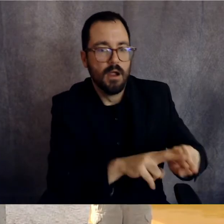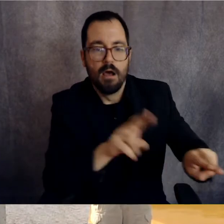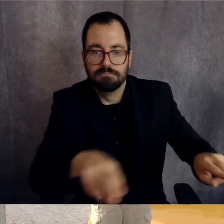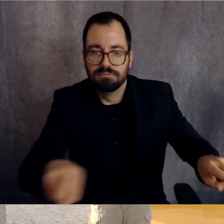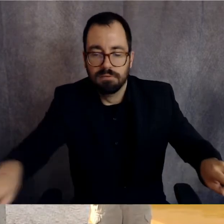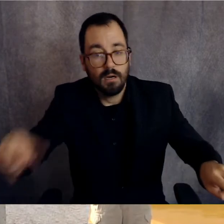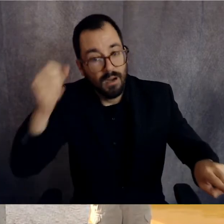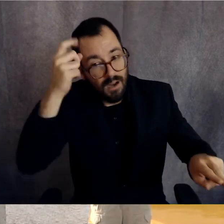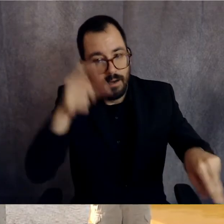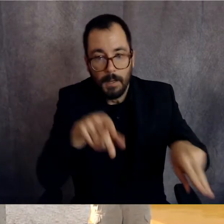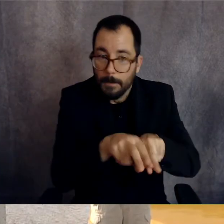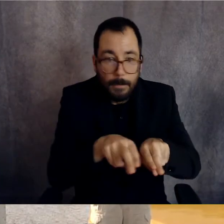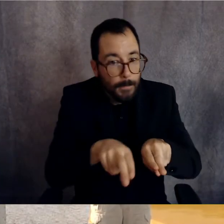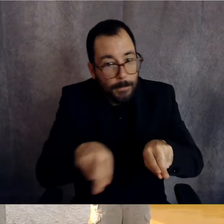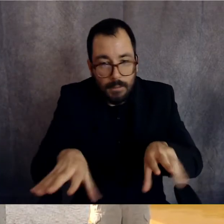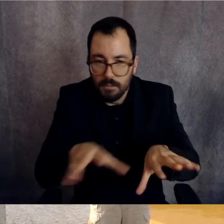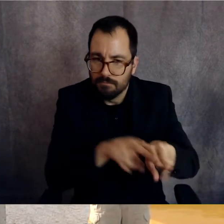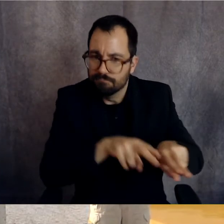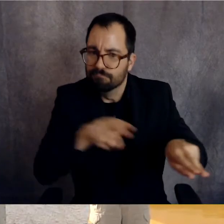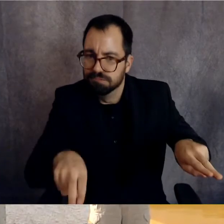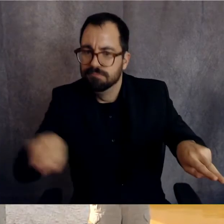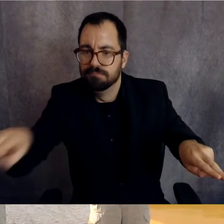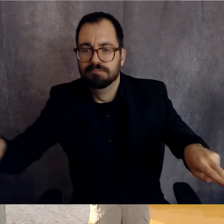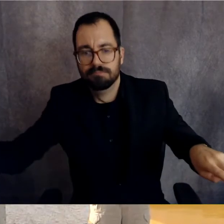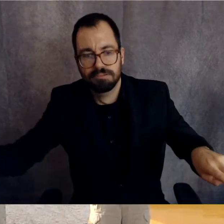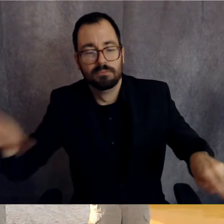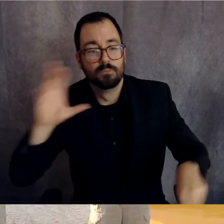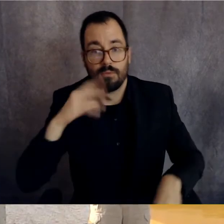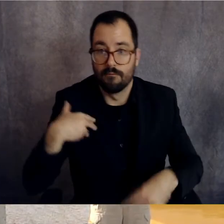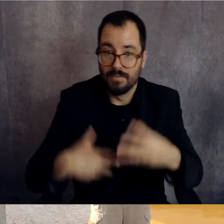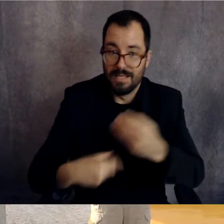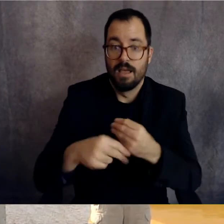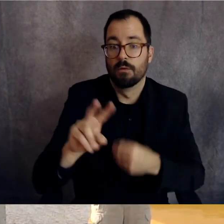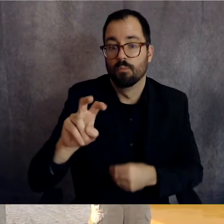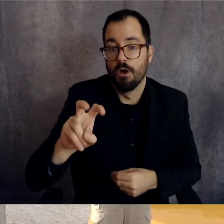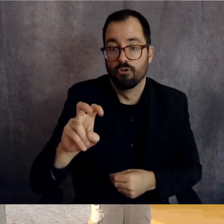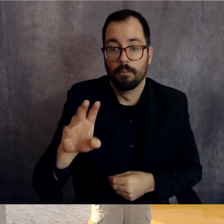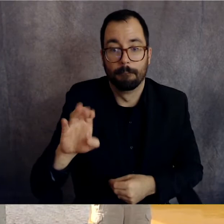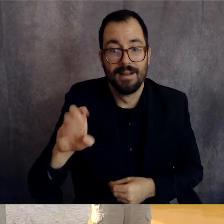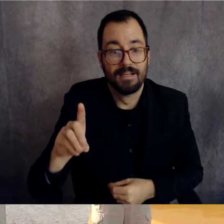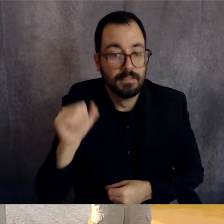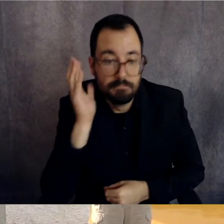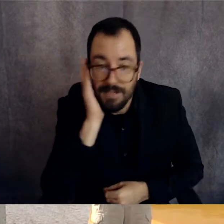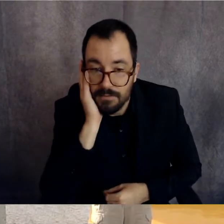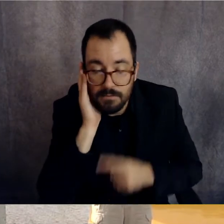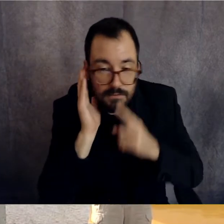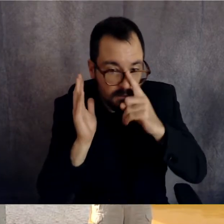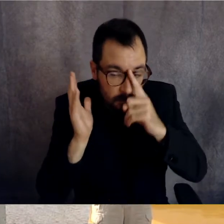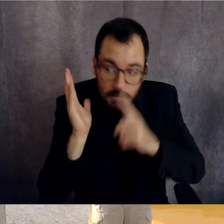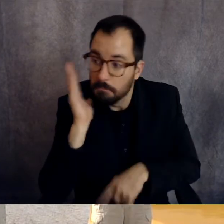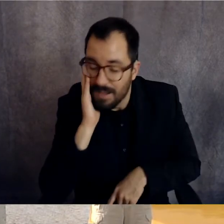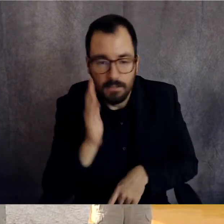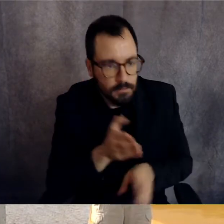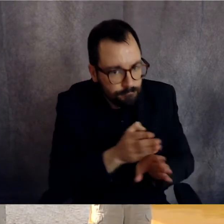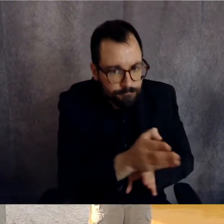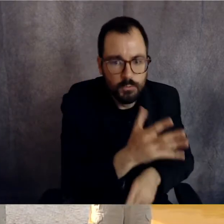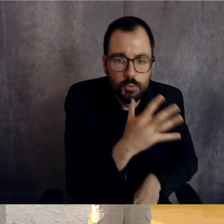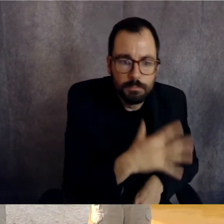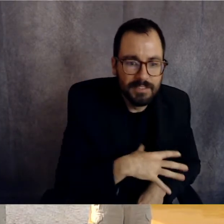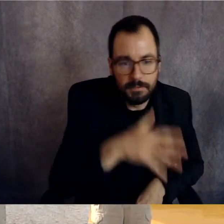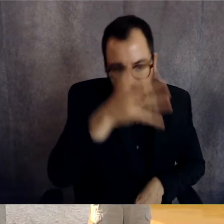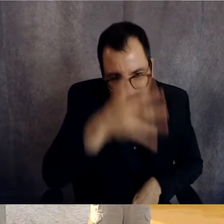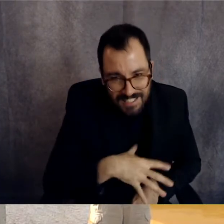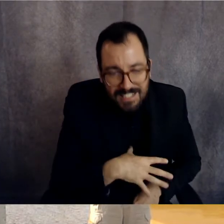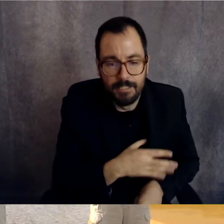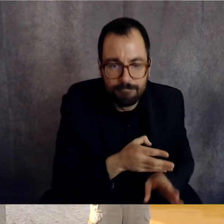their extra capacity, we'll have an additional 200 beds. And this is really important. There are going to be beds for women, men, and